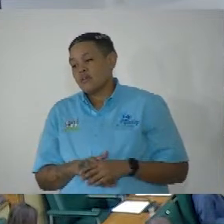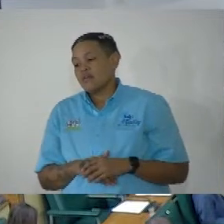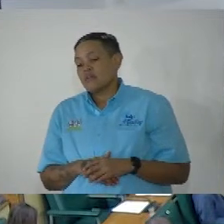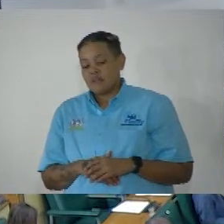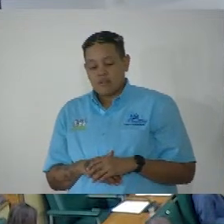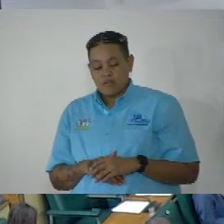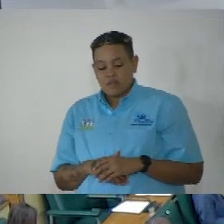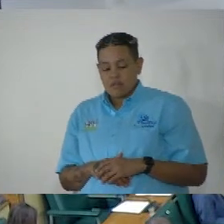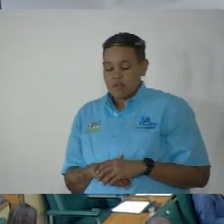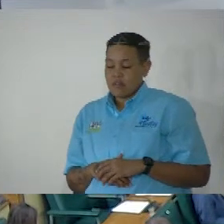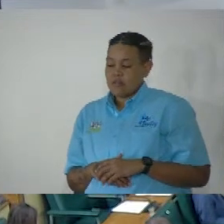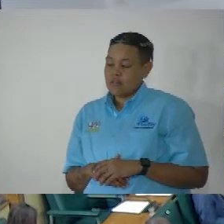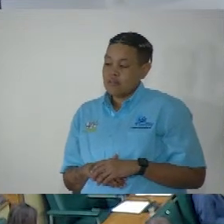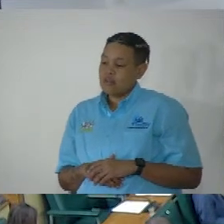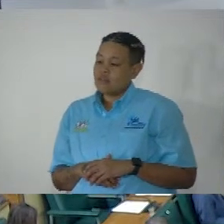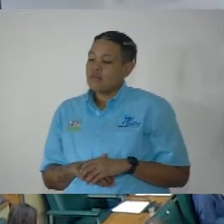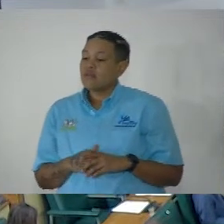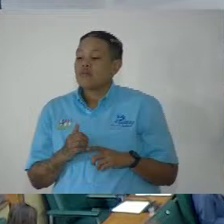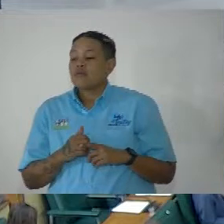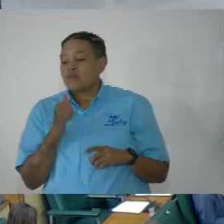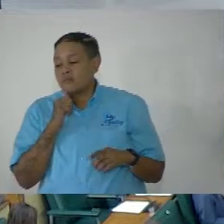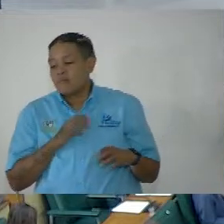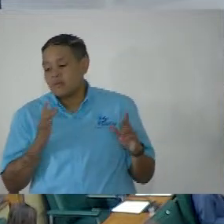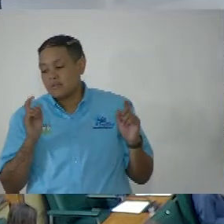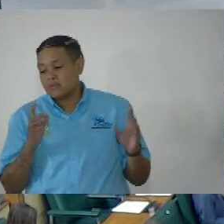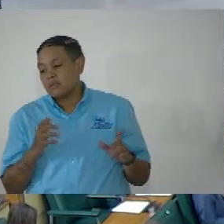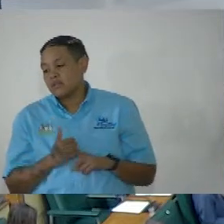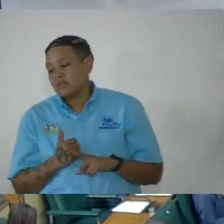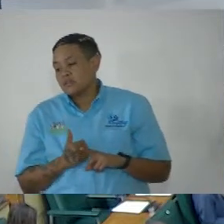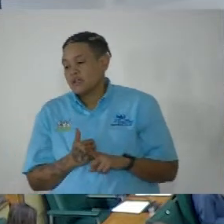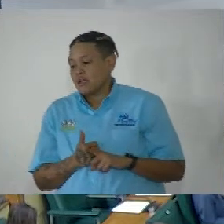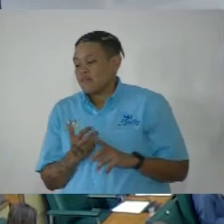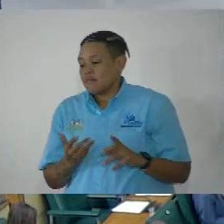it. So, Madam Speaker,